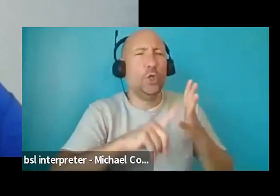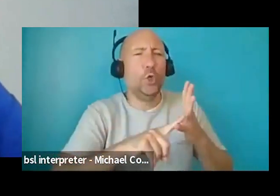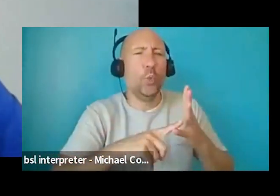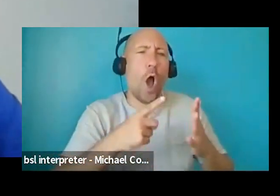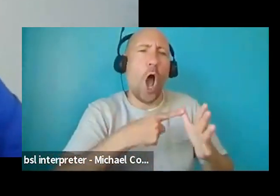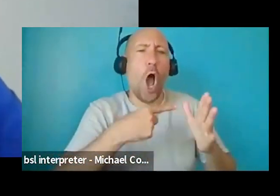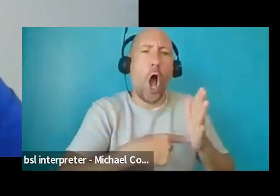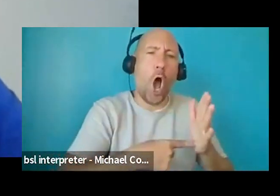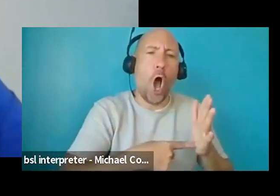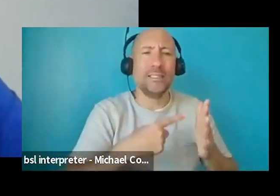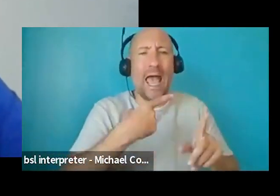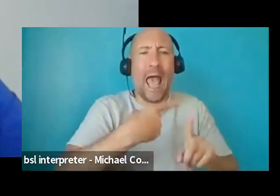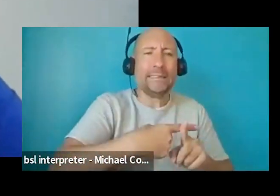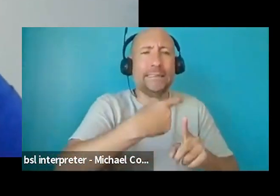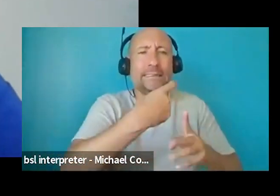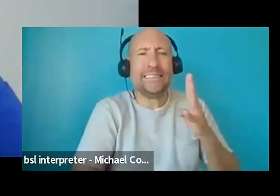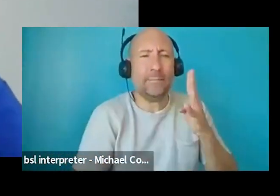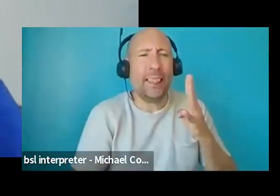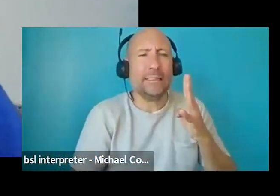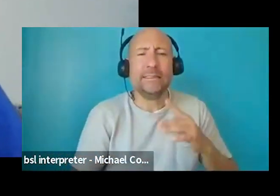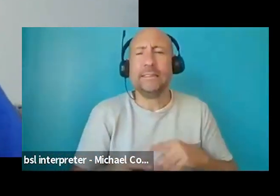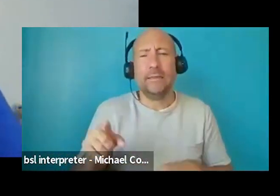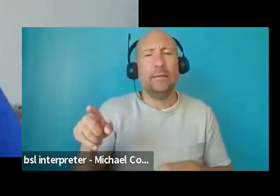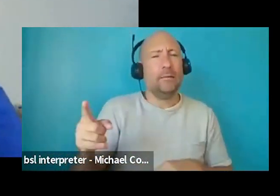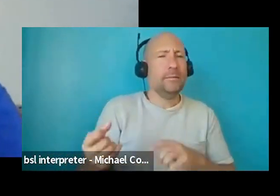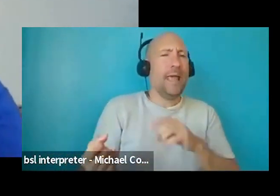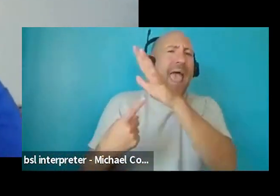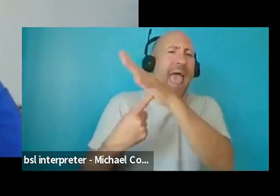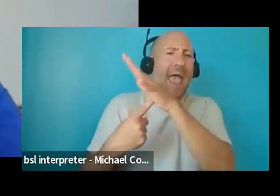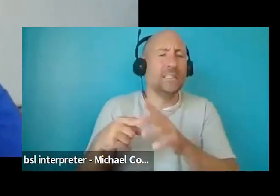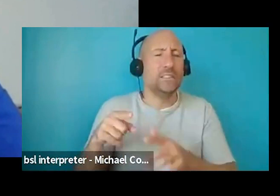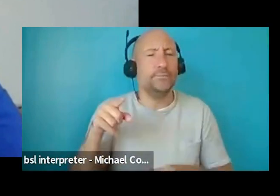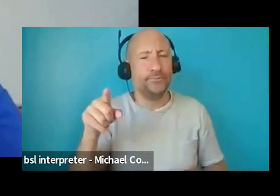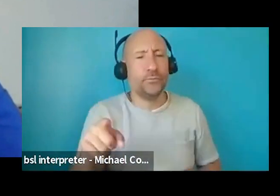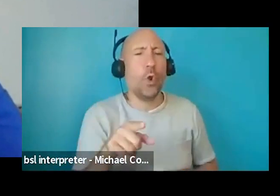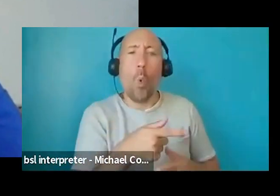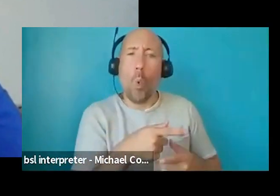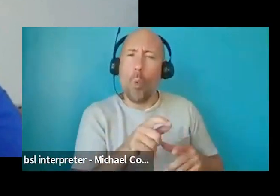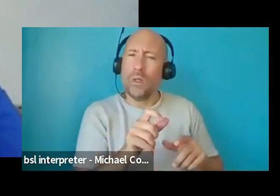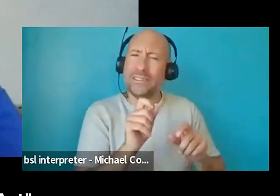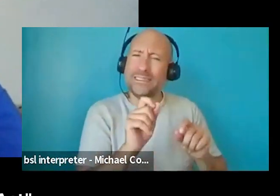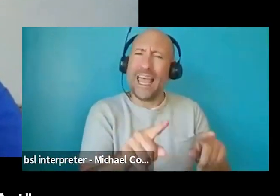I'll share a couple of links because Sabrina also managed our